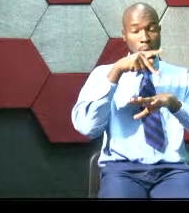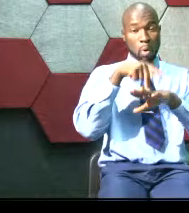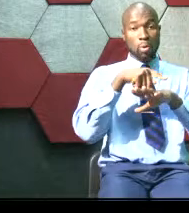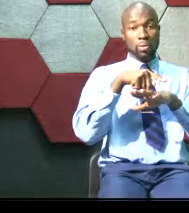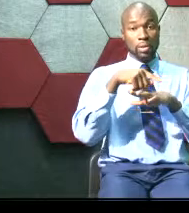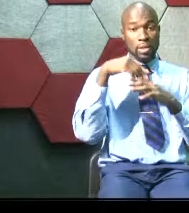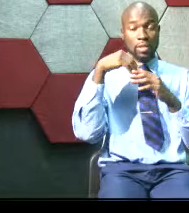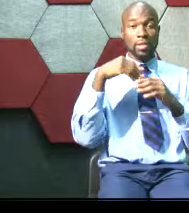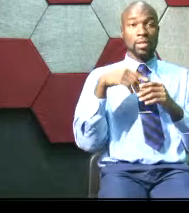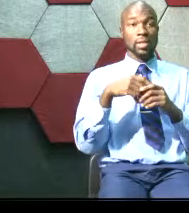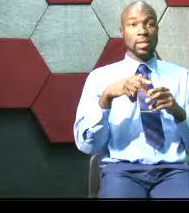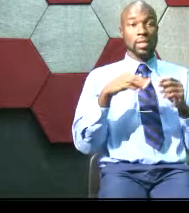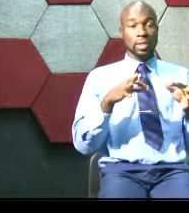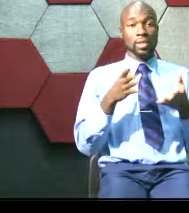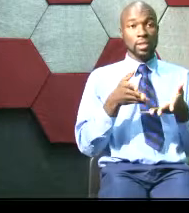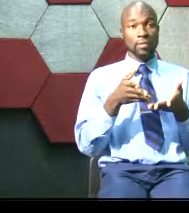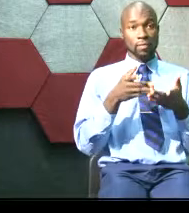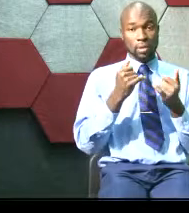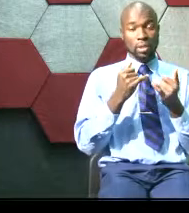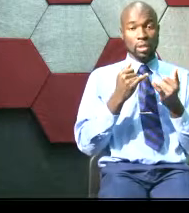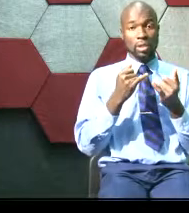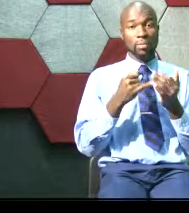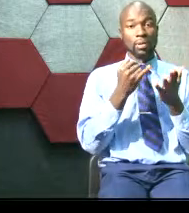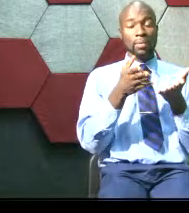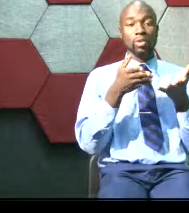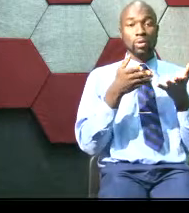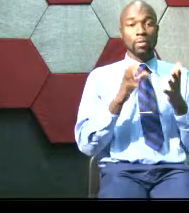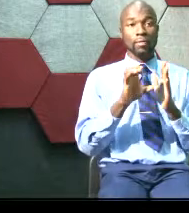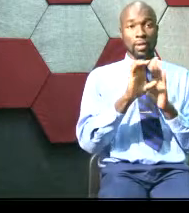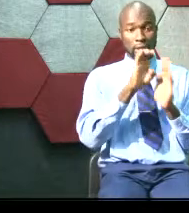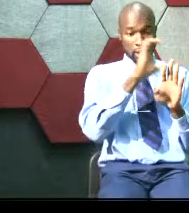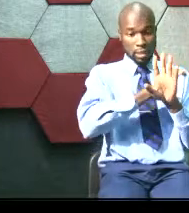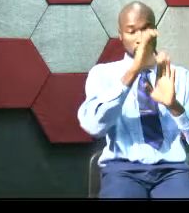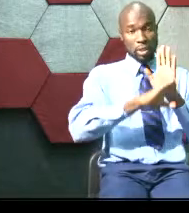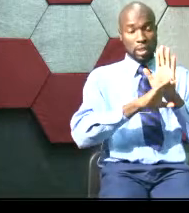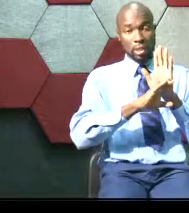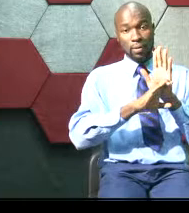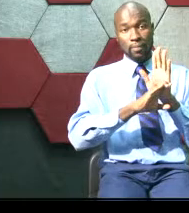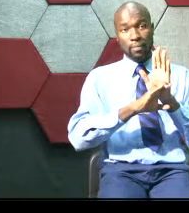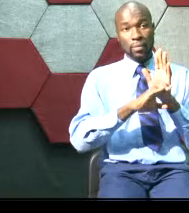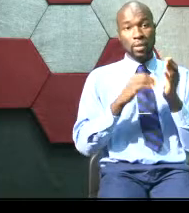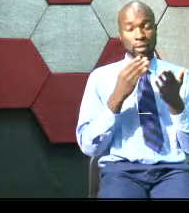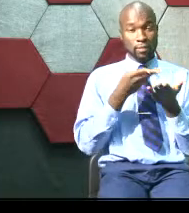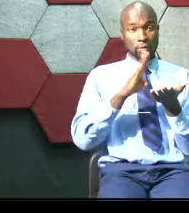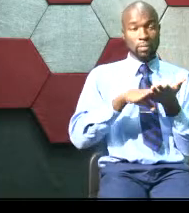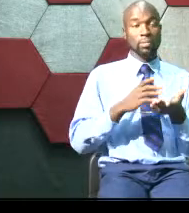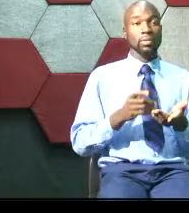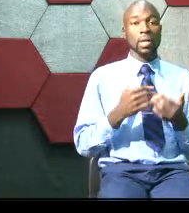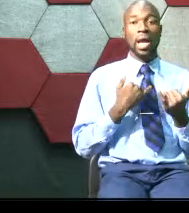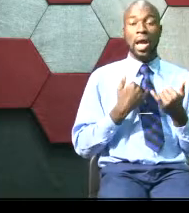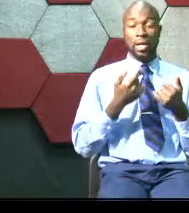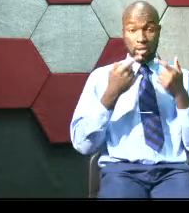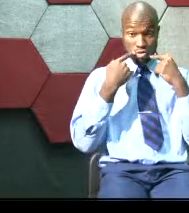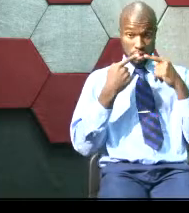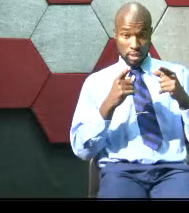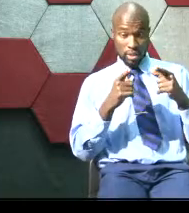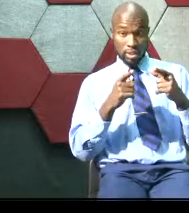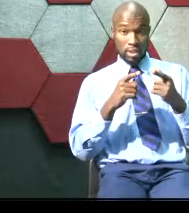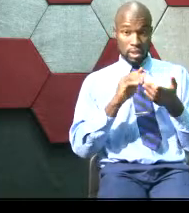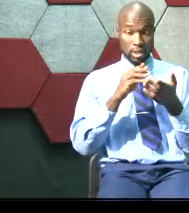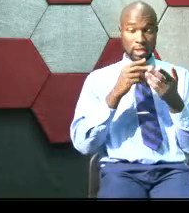for Implementation of Curriculum Reforms, and I'm going to read a speech on behalf of Professor